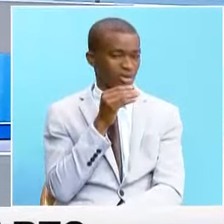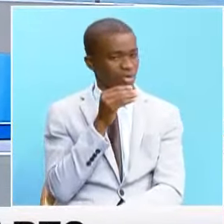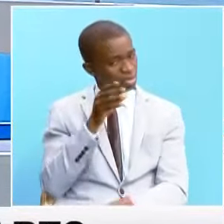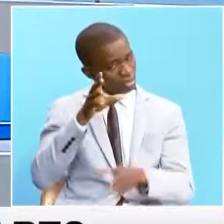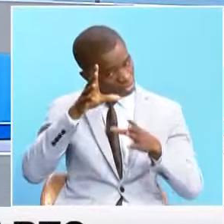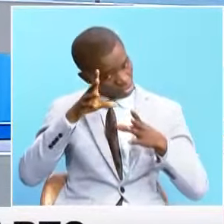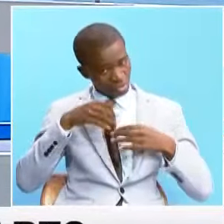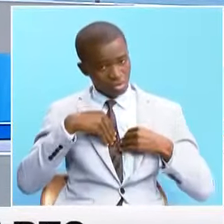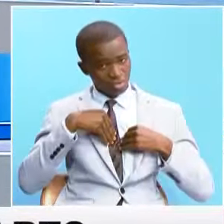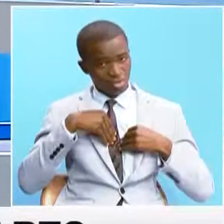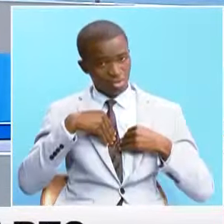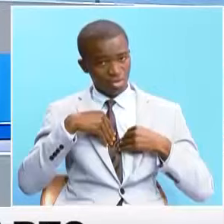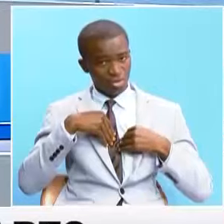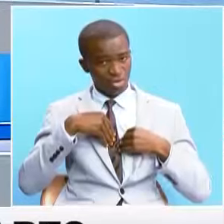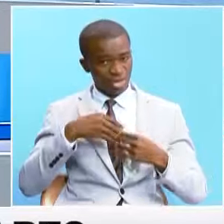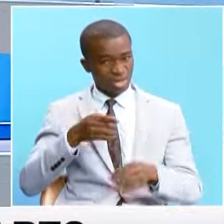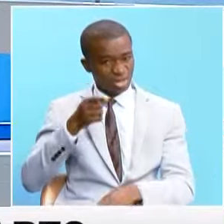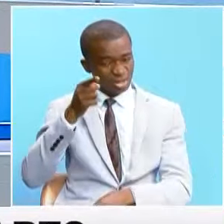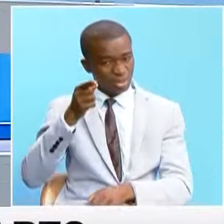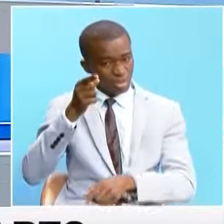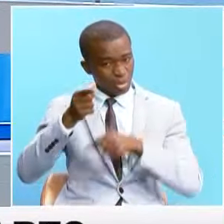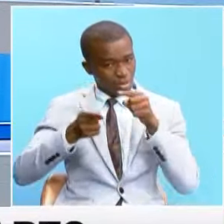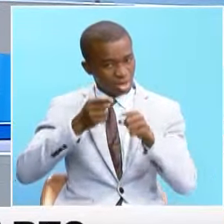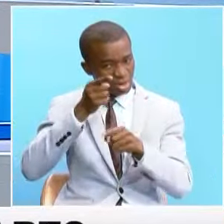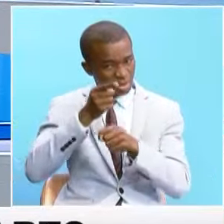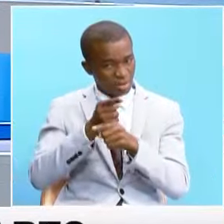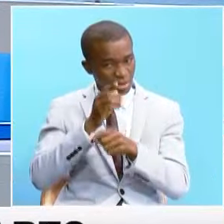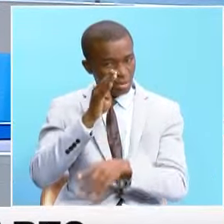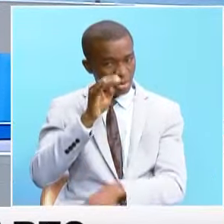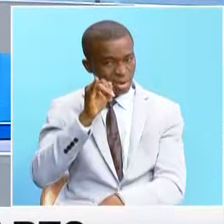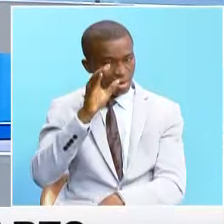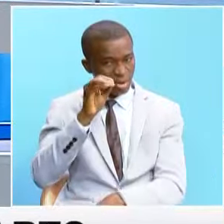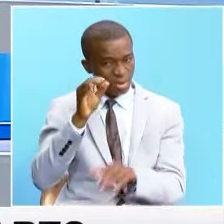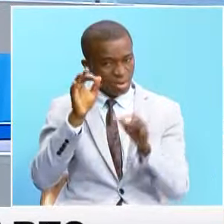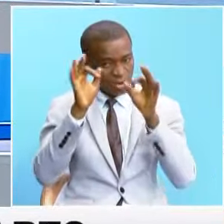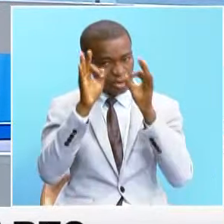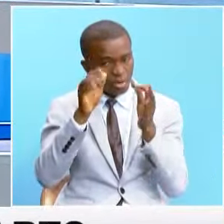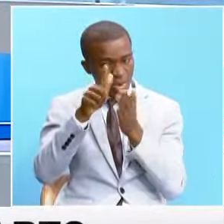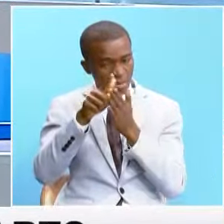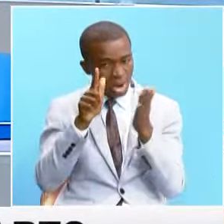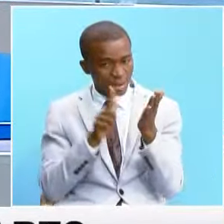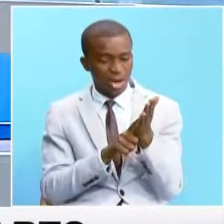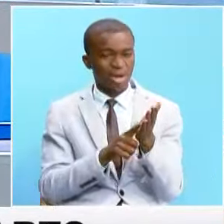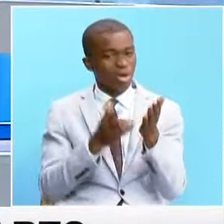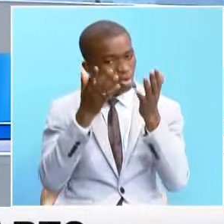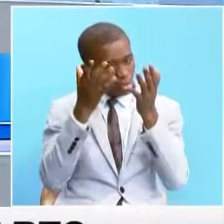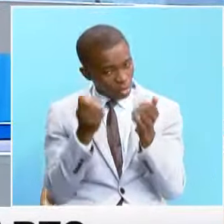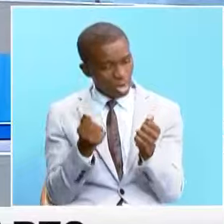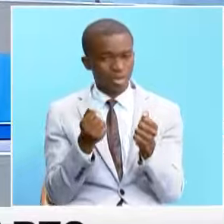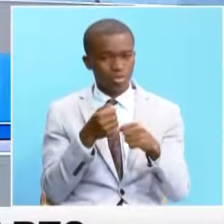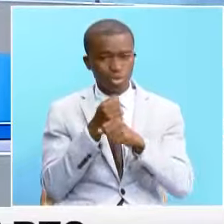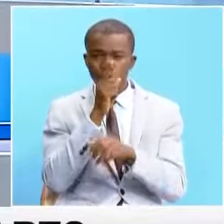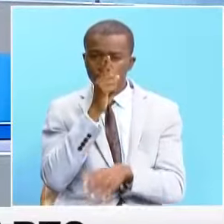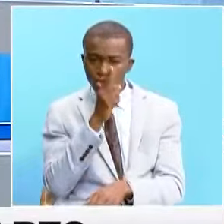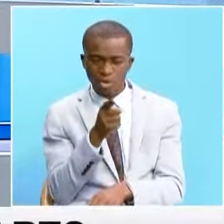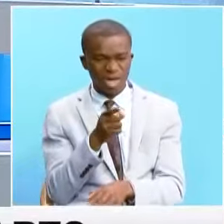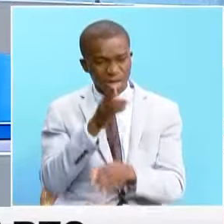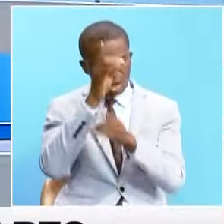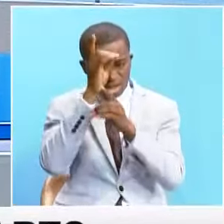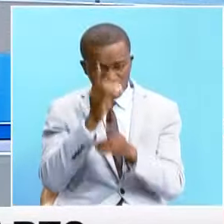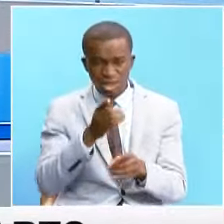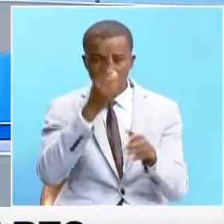of the Kanung Monstrual Global Biodiversity Framework by COP15 in December 2022, decisions